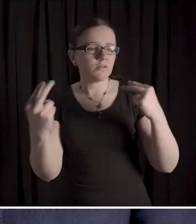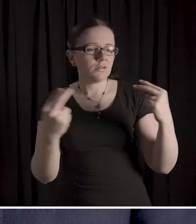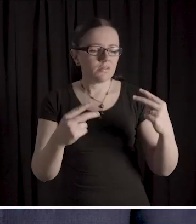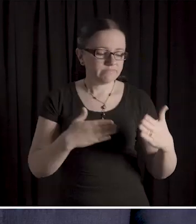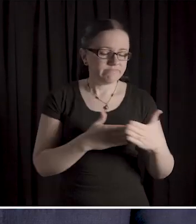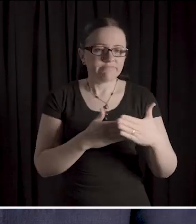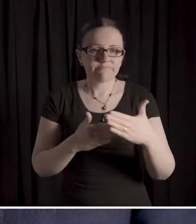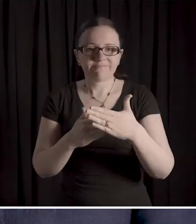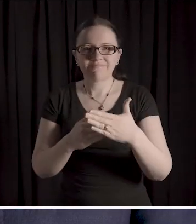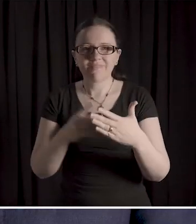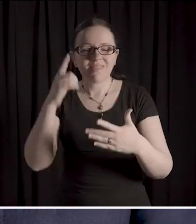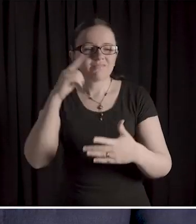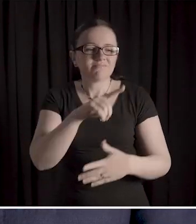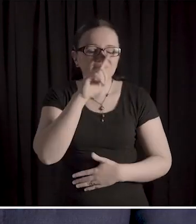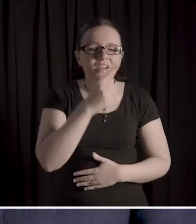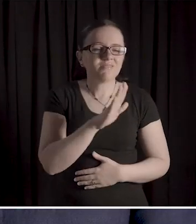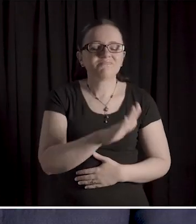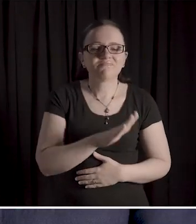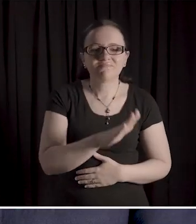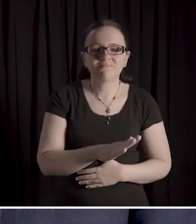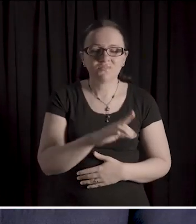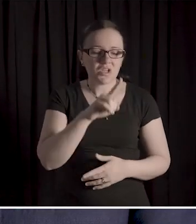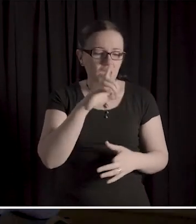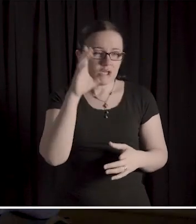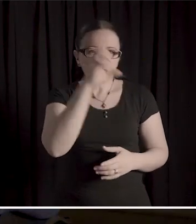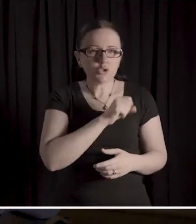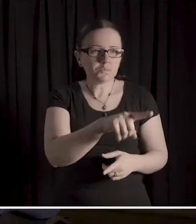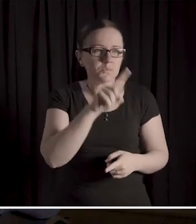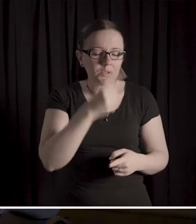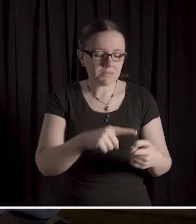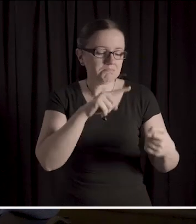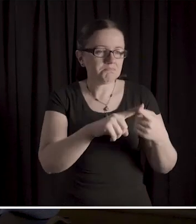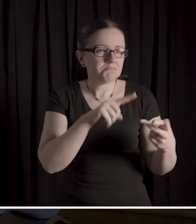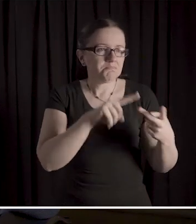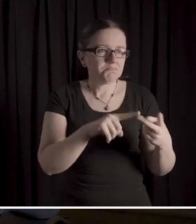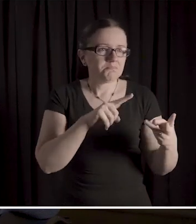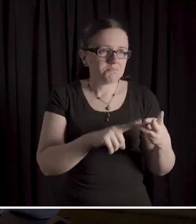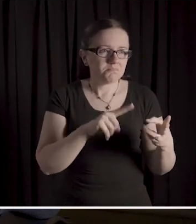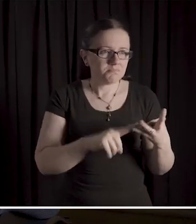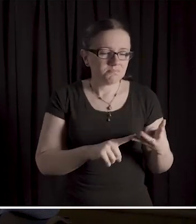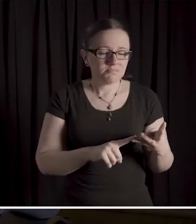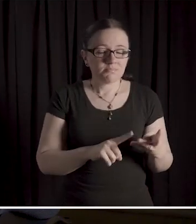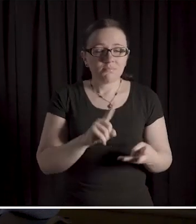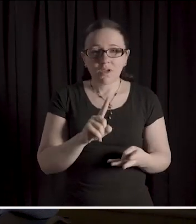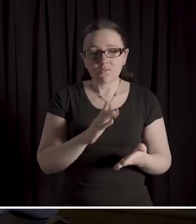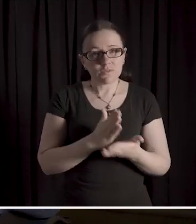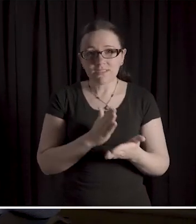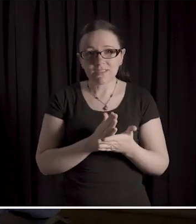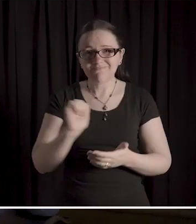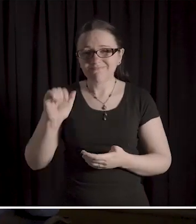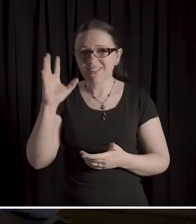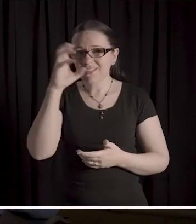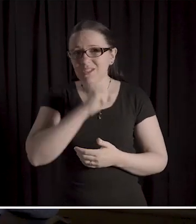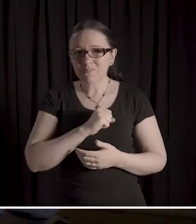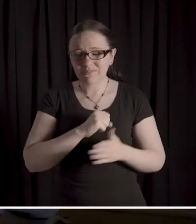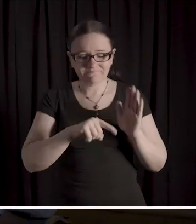low expectations. People make a whole lot of assumptions about what we won't be able to do, and most of those